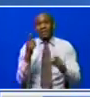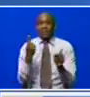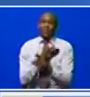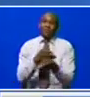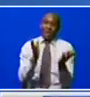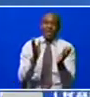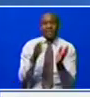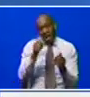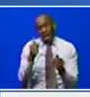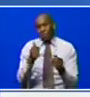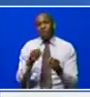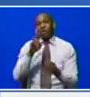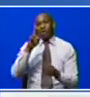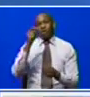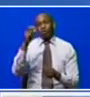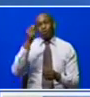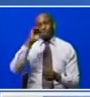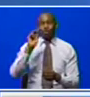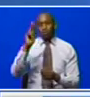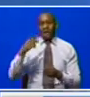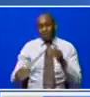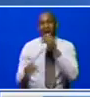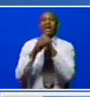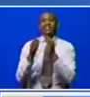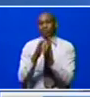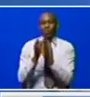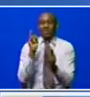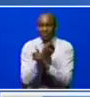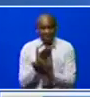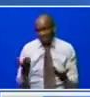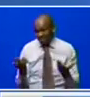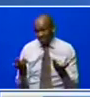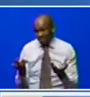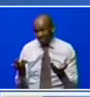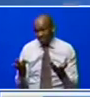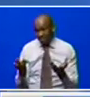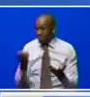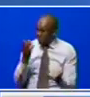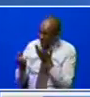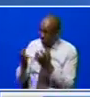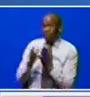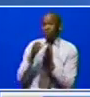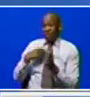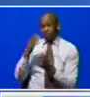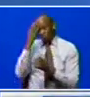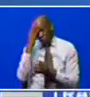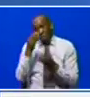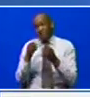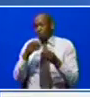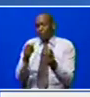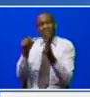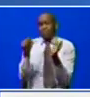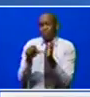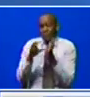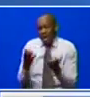rejoinder from Rafael Tuju. I mean, you gave a great, perhaps, middle ground towards solving this impasse, which is to